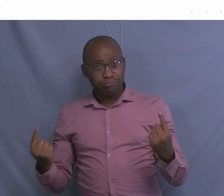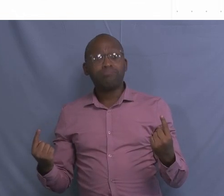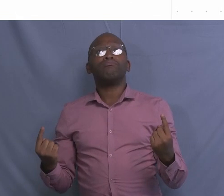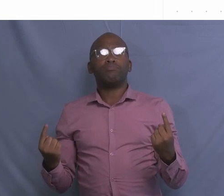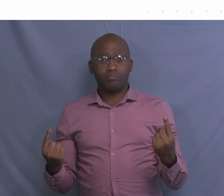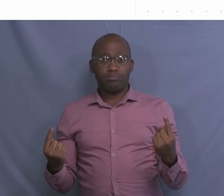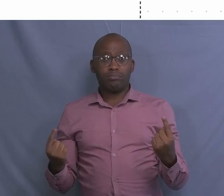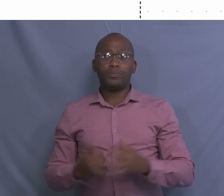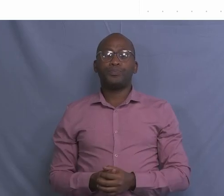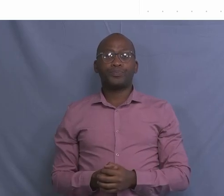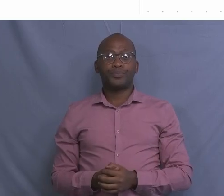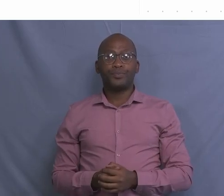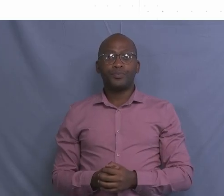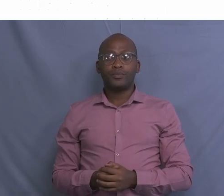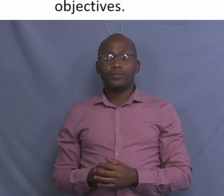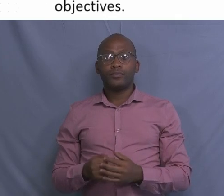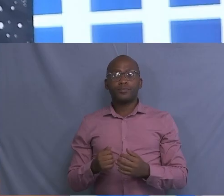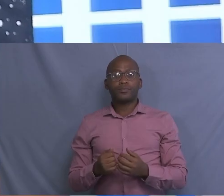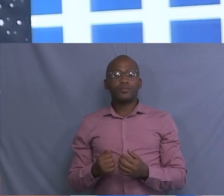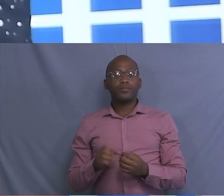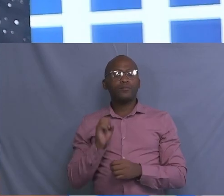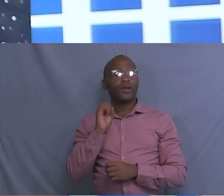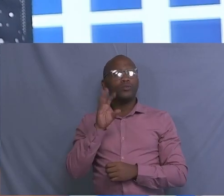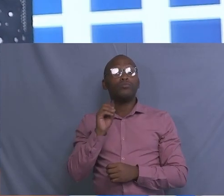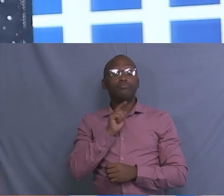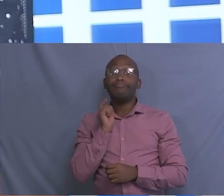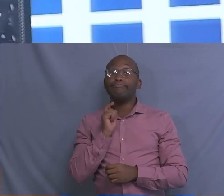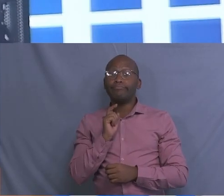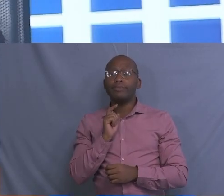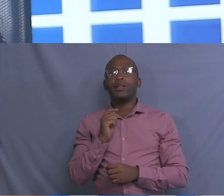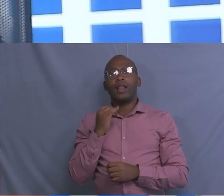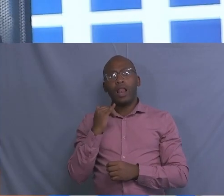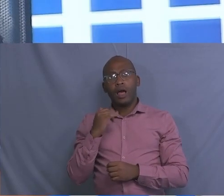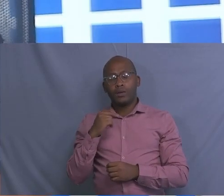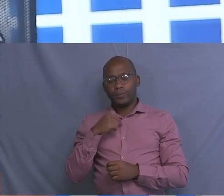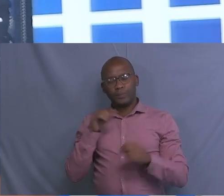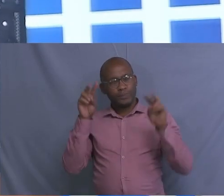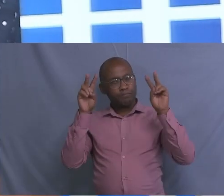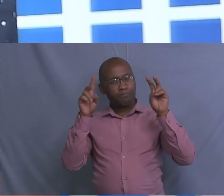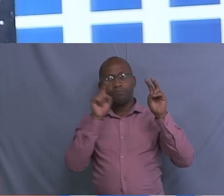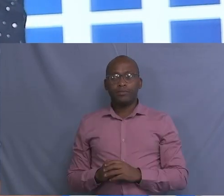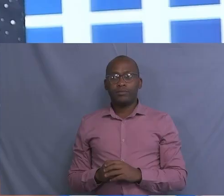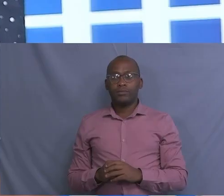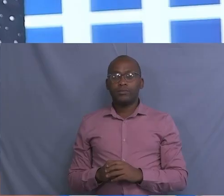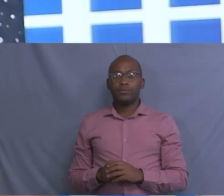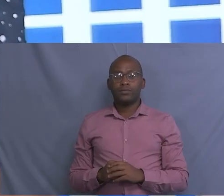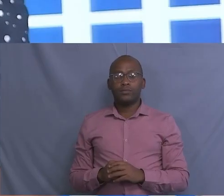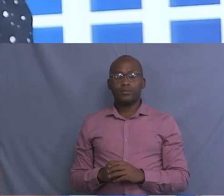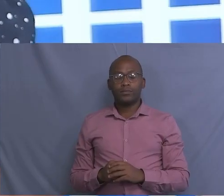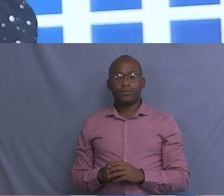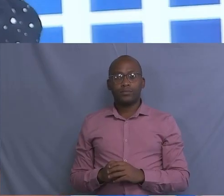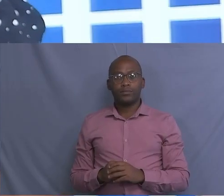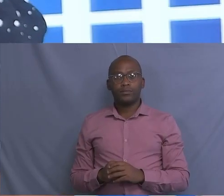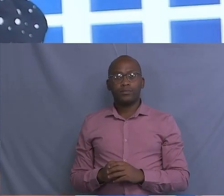governance. Okay, so let's define it quickly. Okay, so the meaning